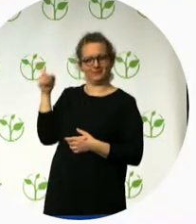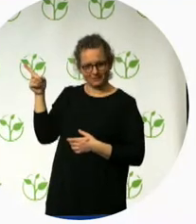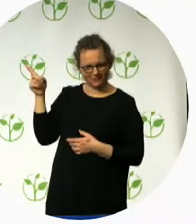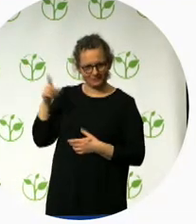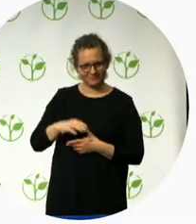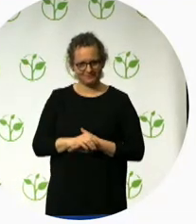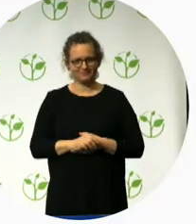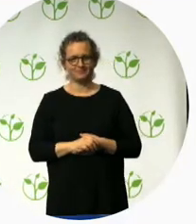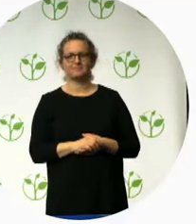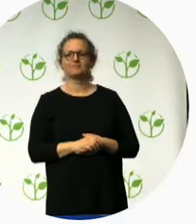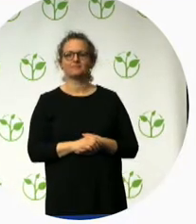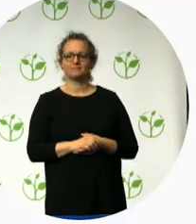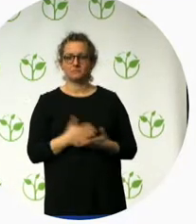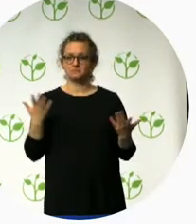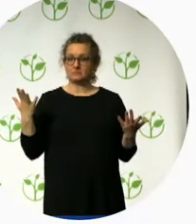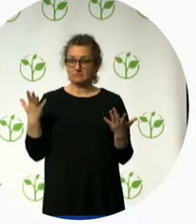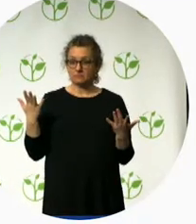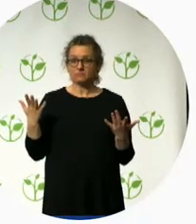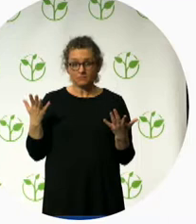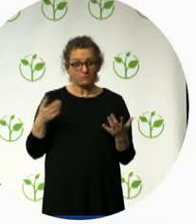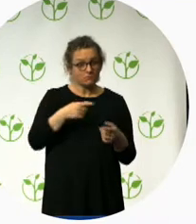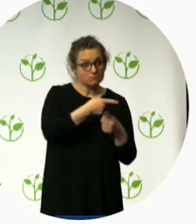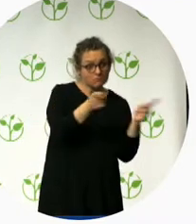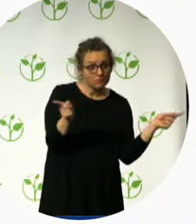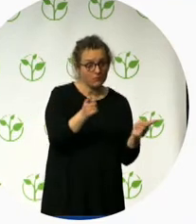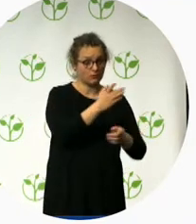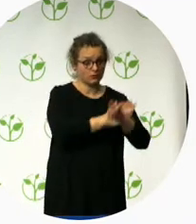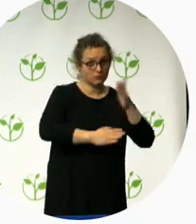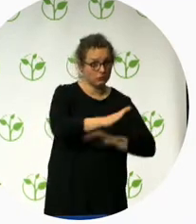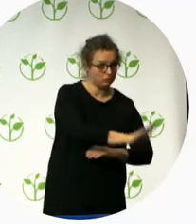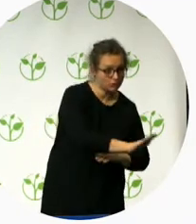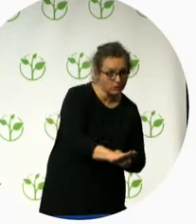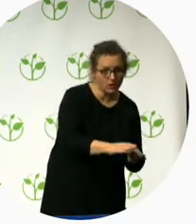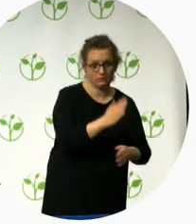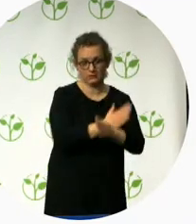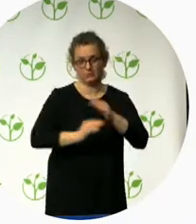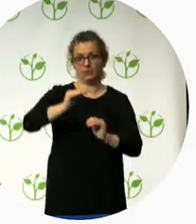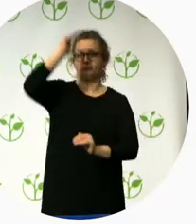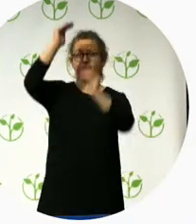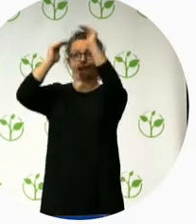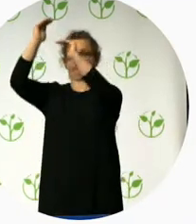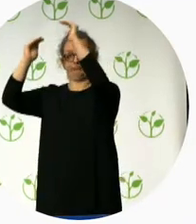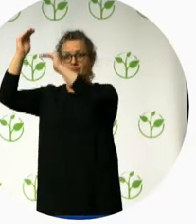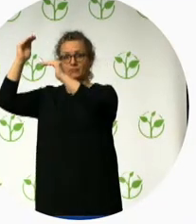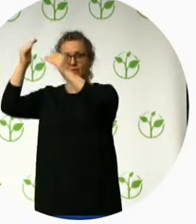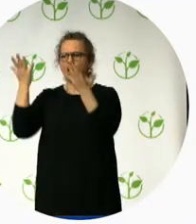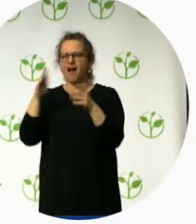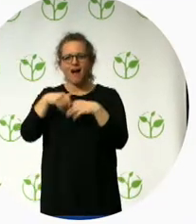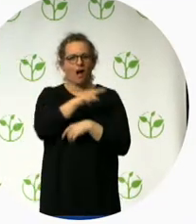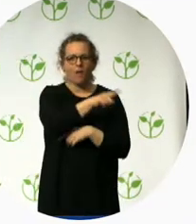with disabilities for health, education, livelihoods, and participation in community